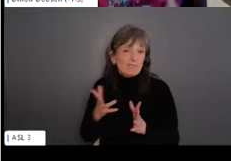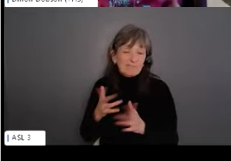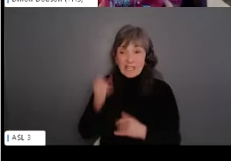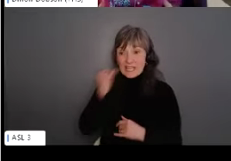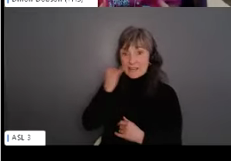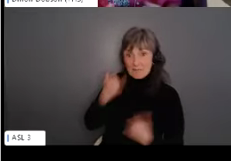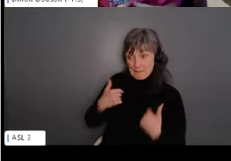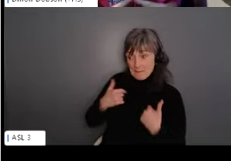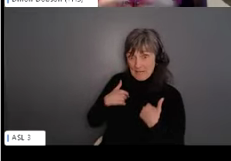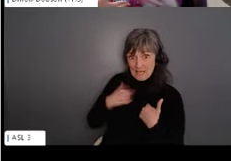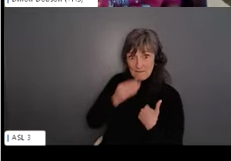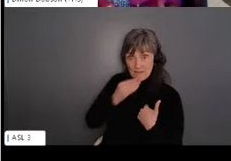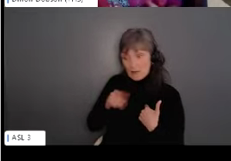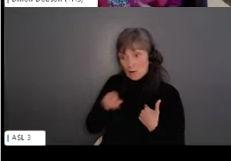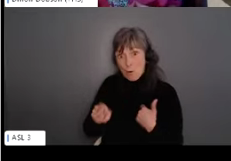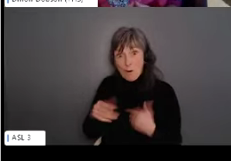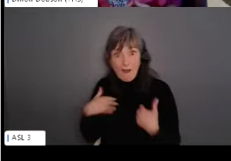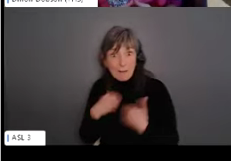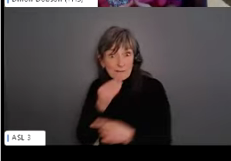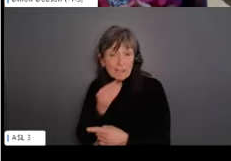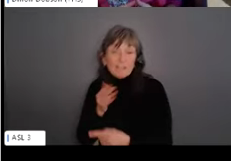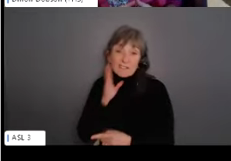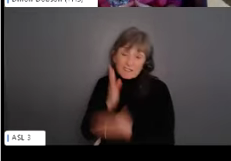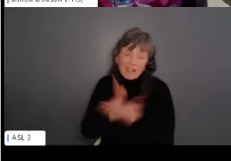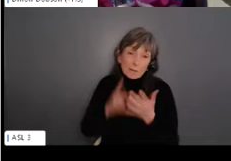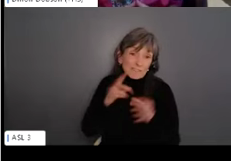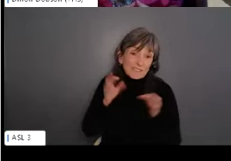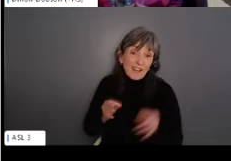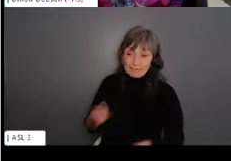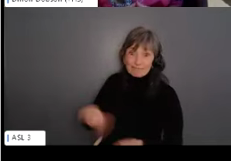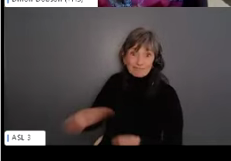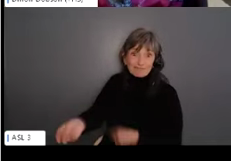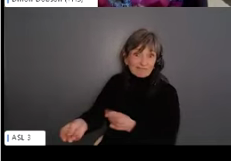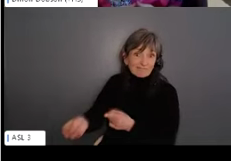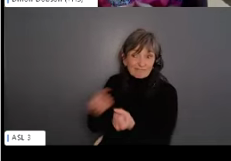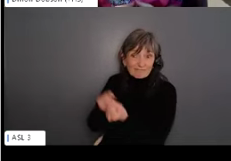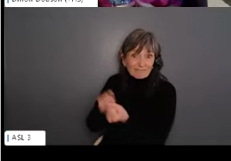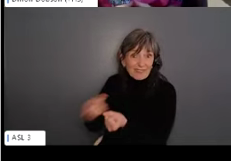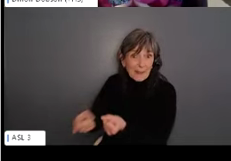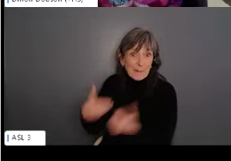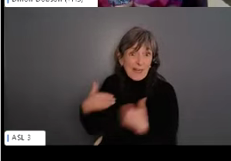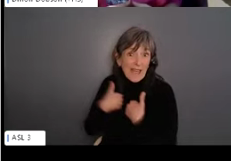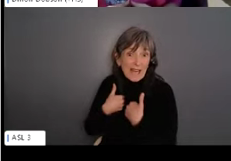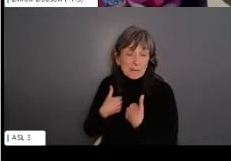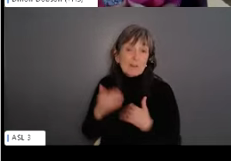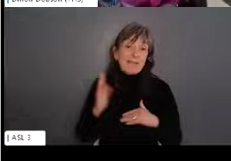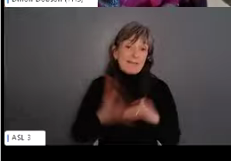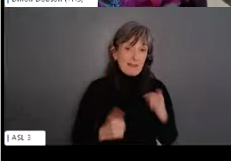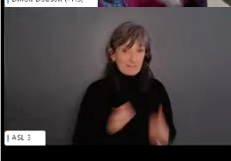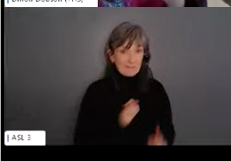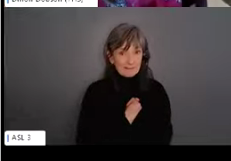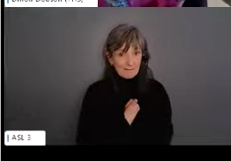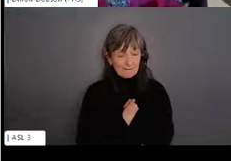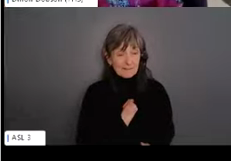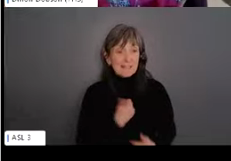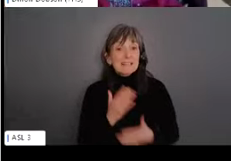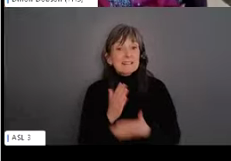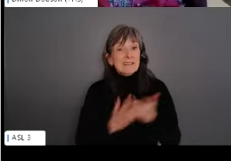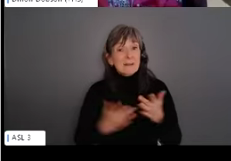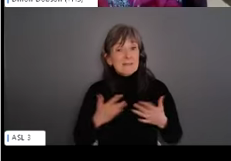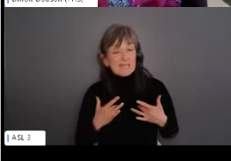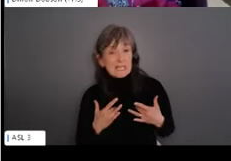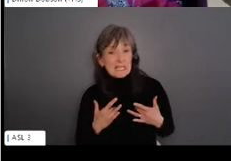to be able to care for the animal. They might stay in dangerous situations, and they might actually feel forced to surrender their animal or elect for